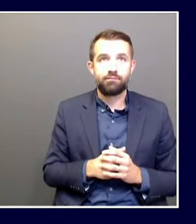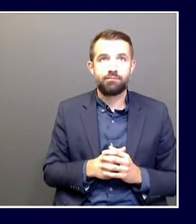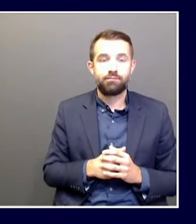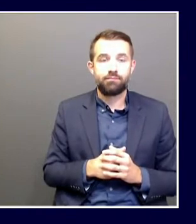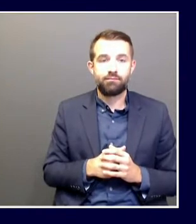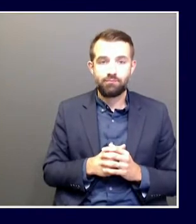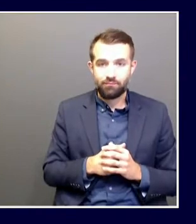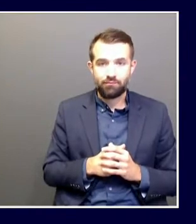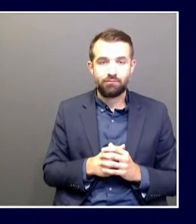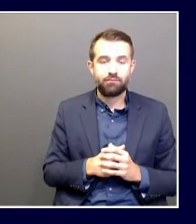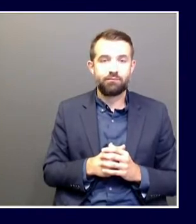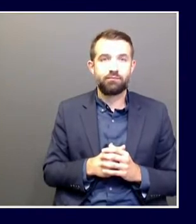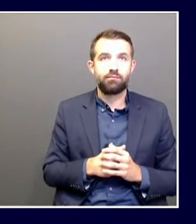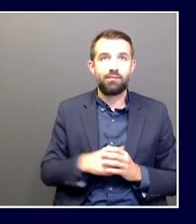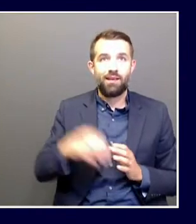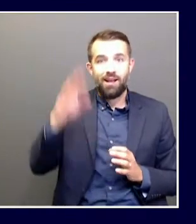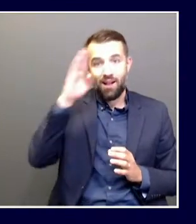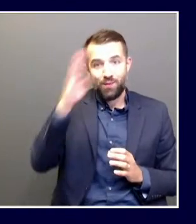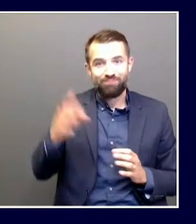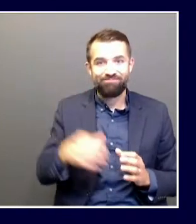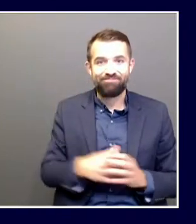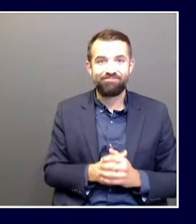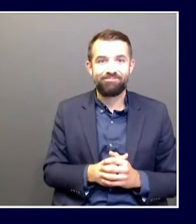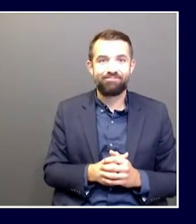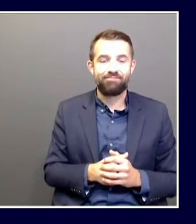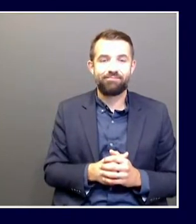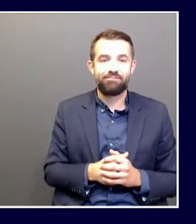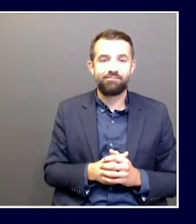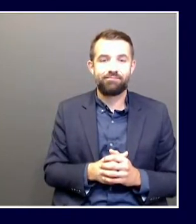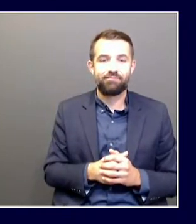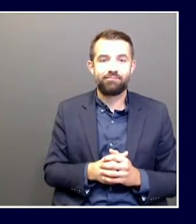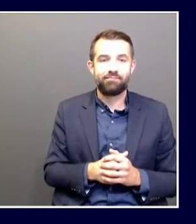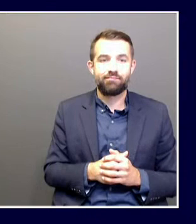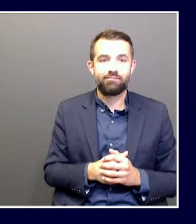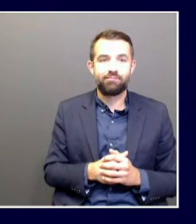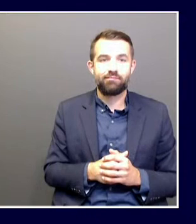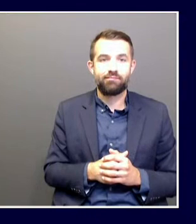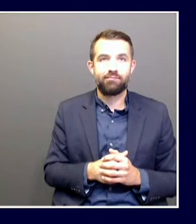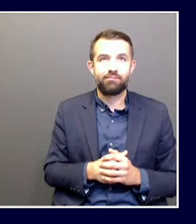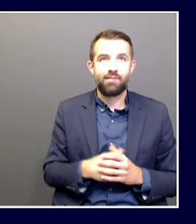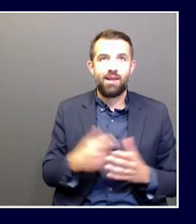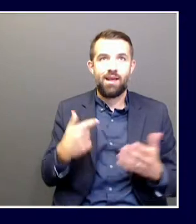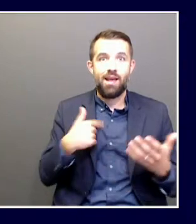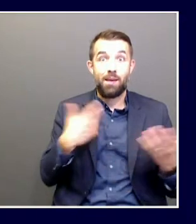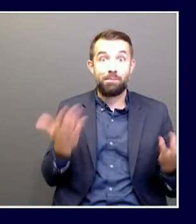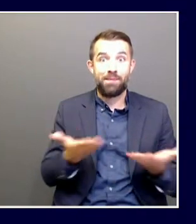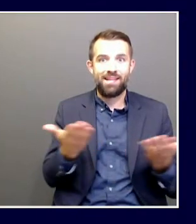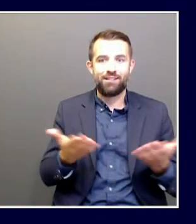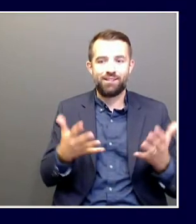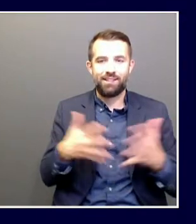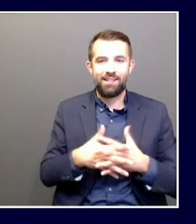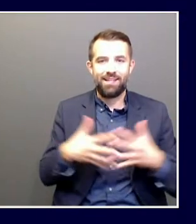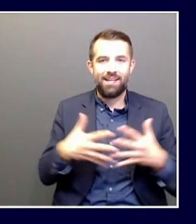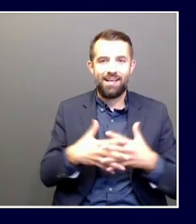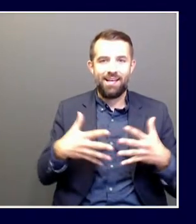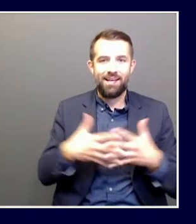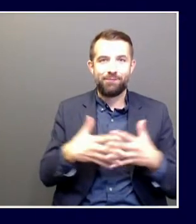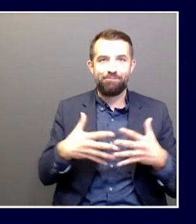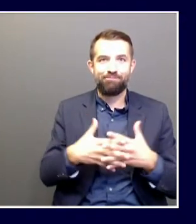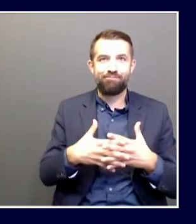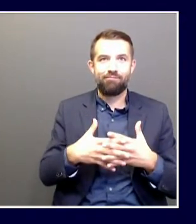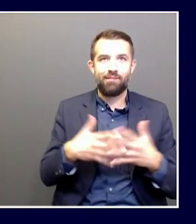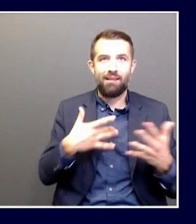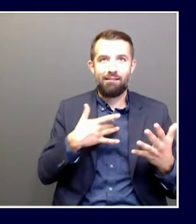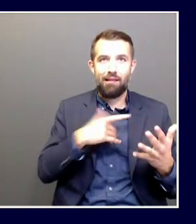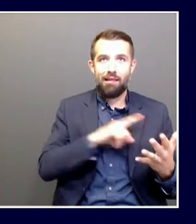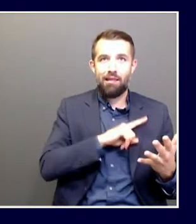Hi, Dr. Shah and Commissioner Lambrou. Certainly heard my voice plenty on these, so I guess I feel a little guilty.